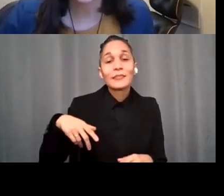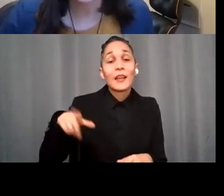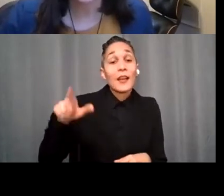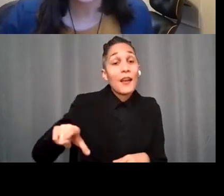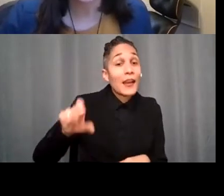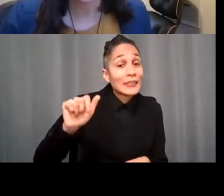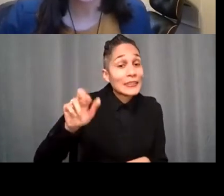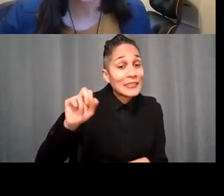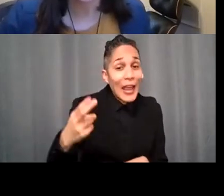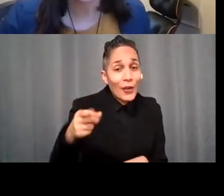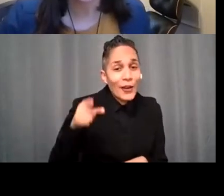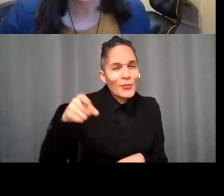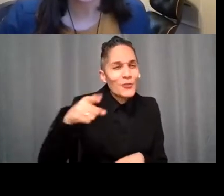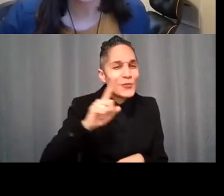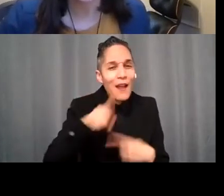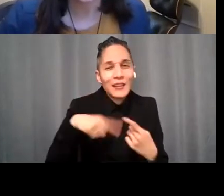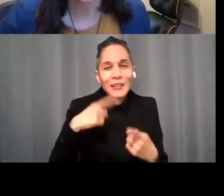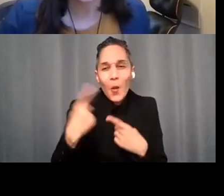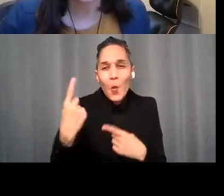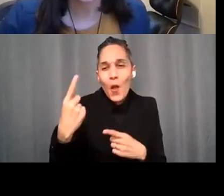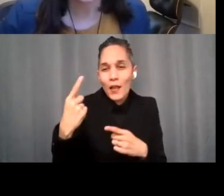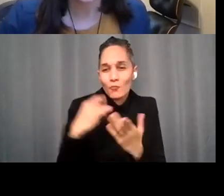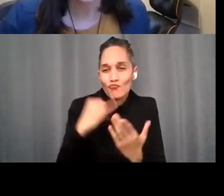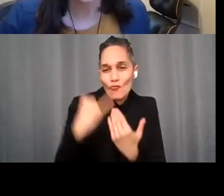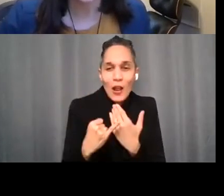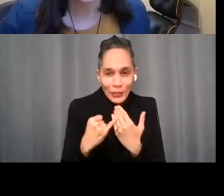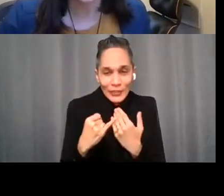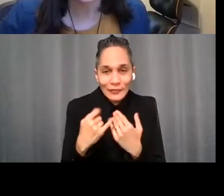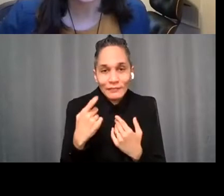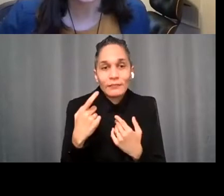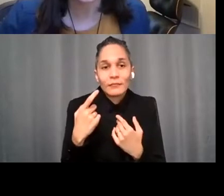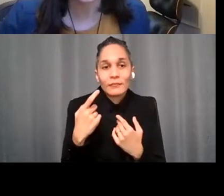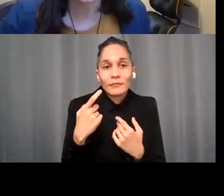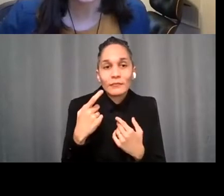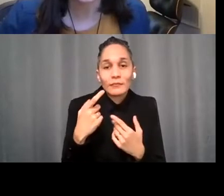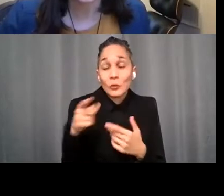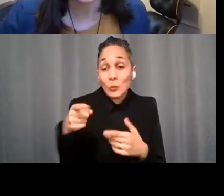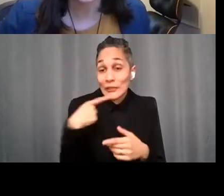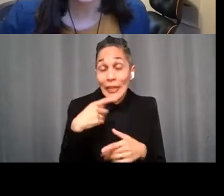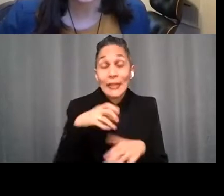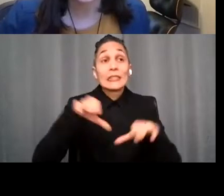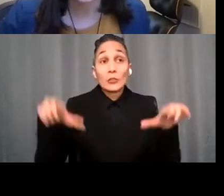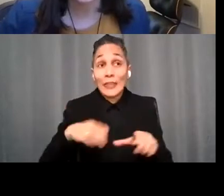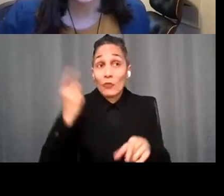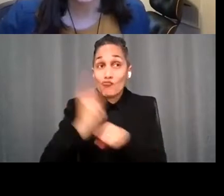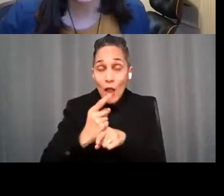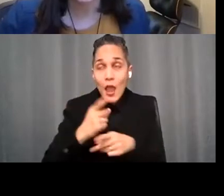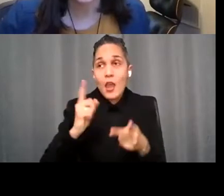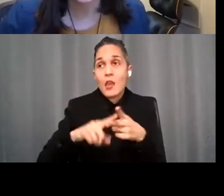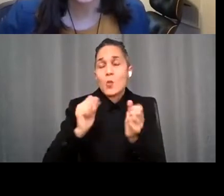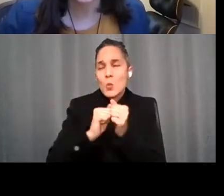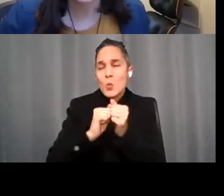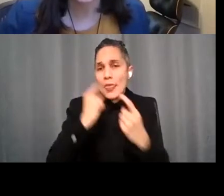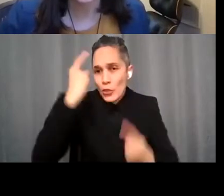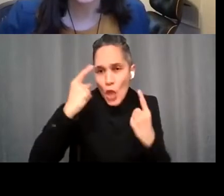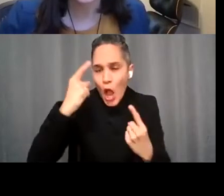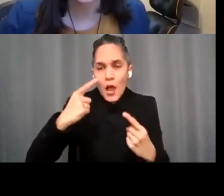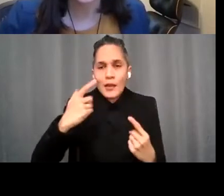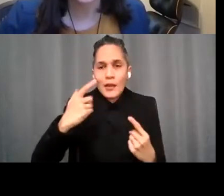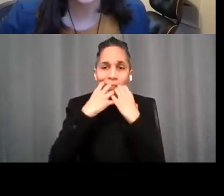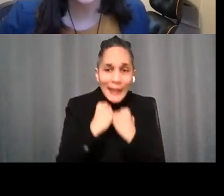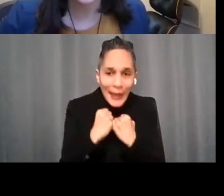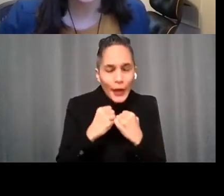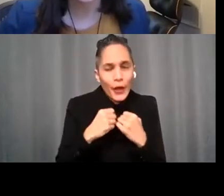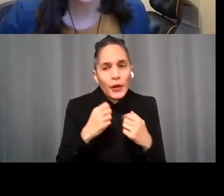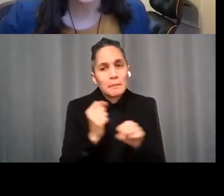touched on a project that was done right, where it was done thoughtful. It brought in elements